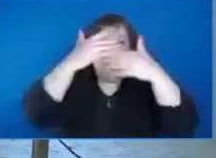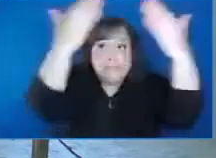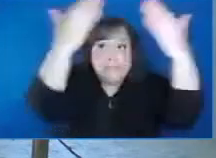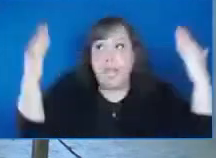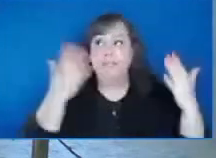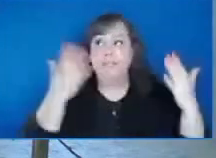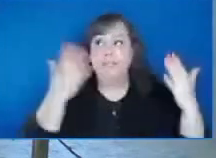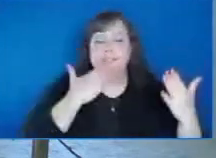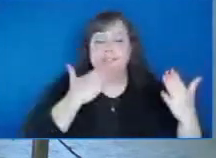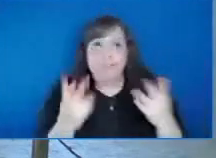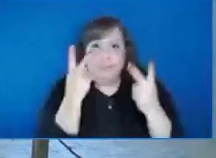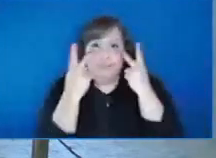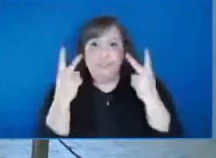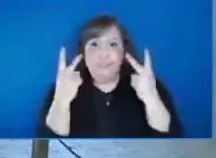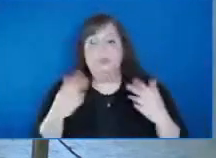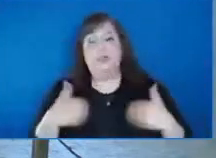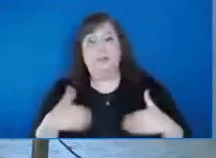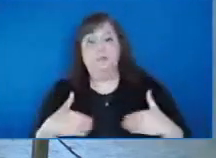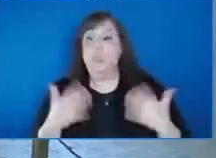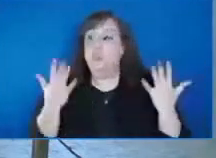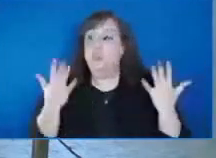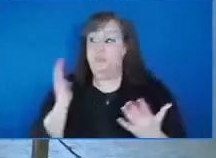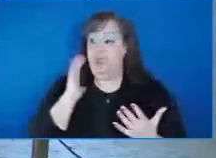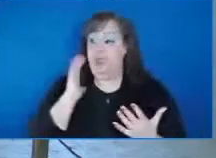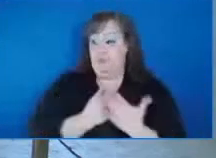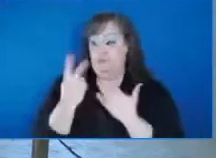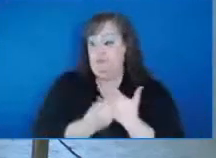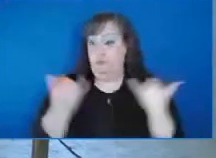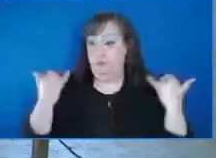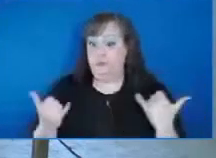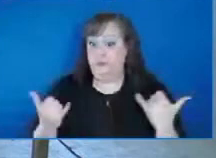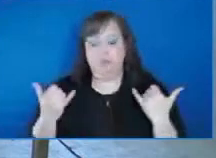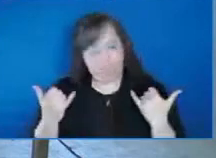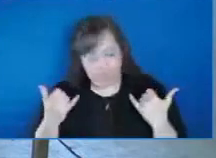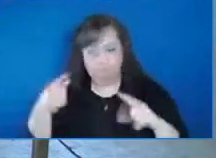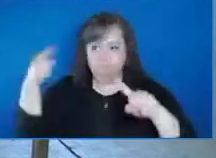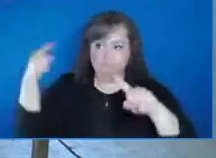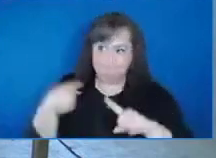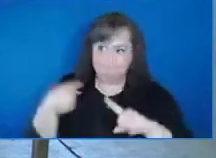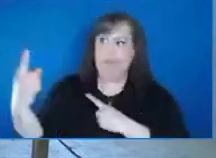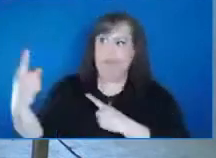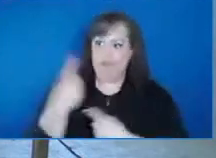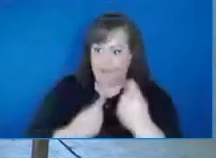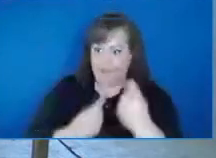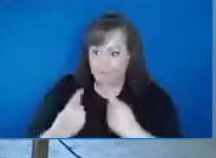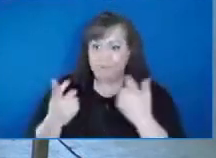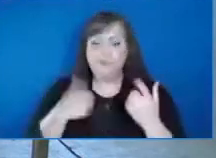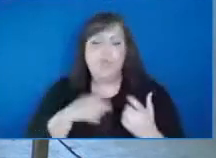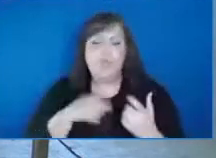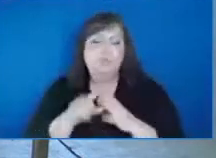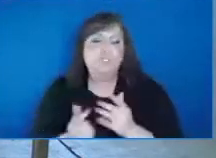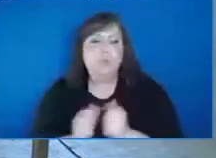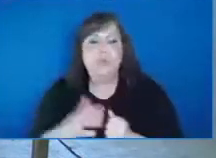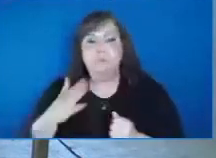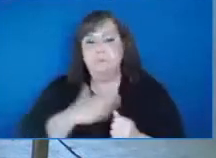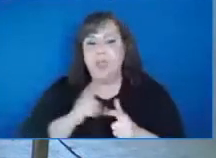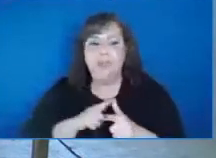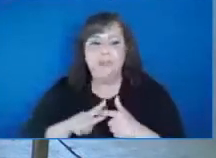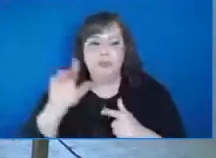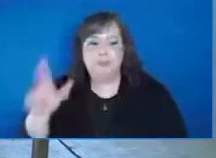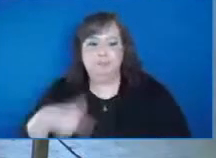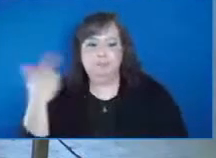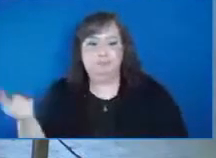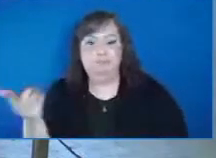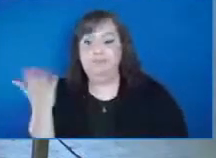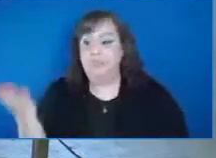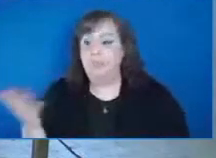about questions. I'm going to start with a few of mine, and then we'll get to yours. Okay, so Lori, The big question,